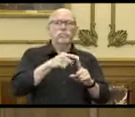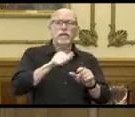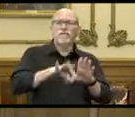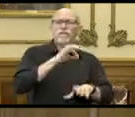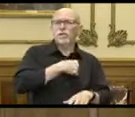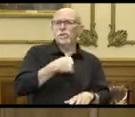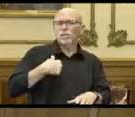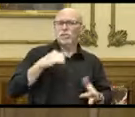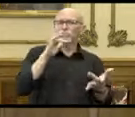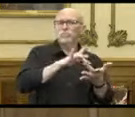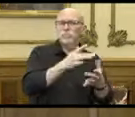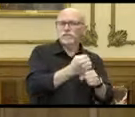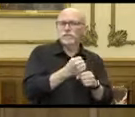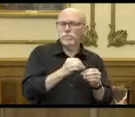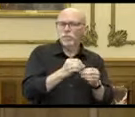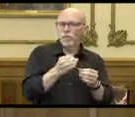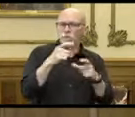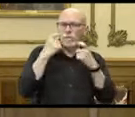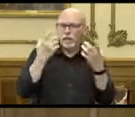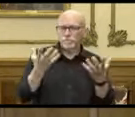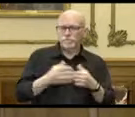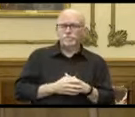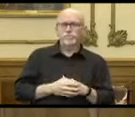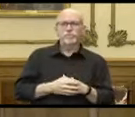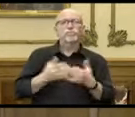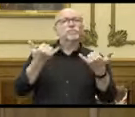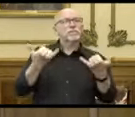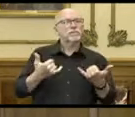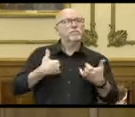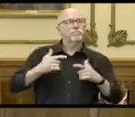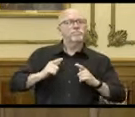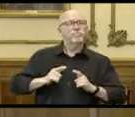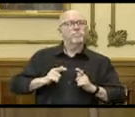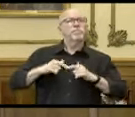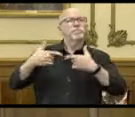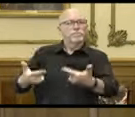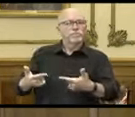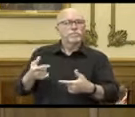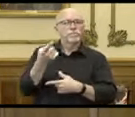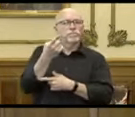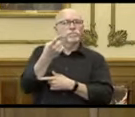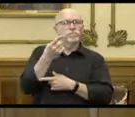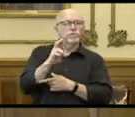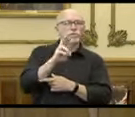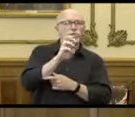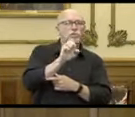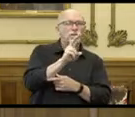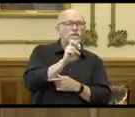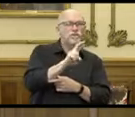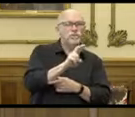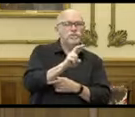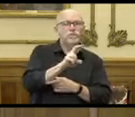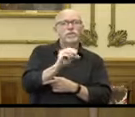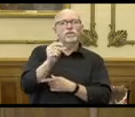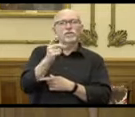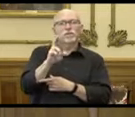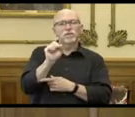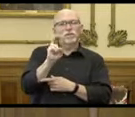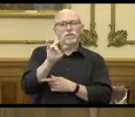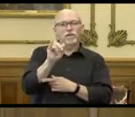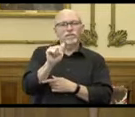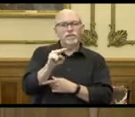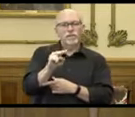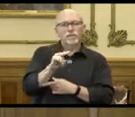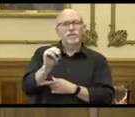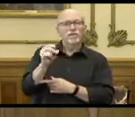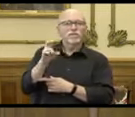us. So with that, I'll now turn it over to Drs. Weaver, Sullivan,